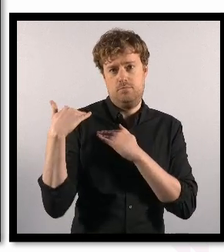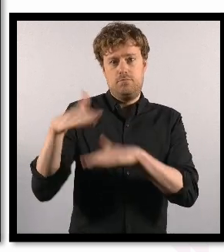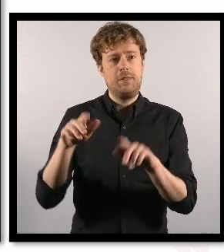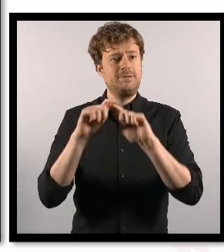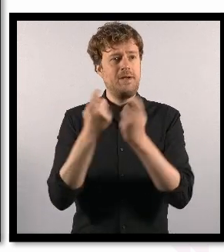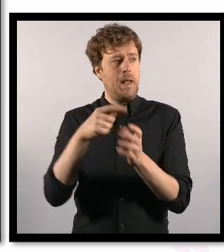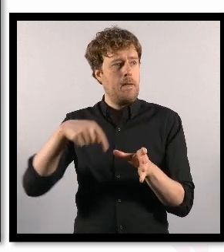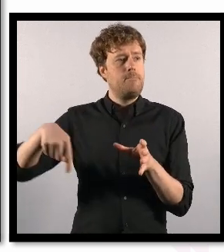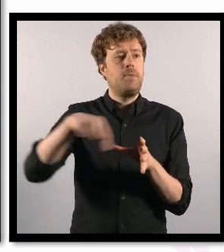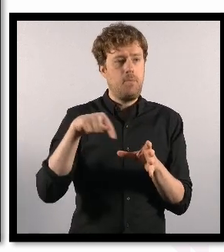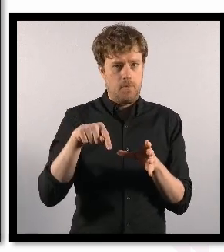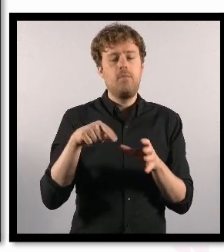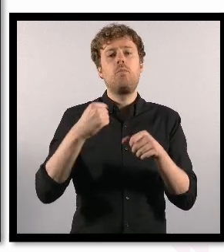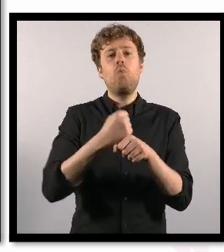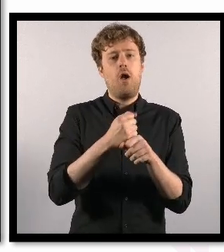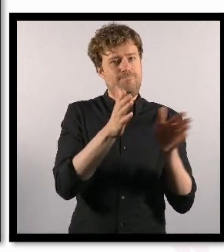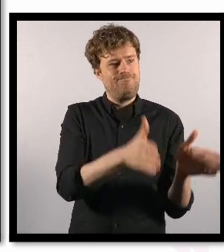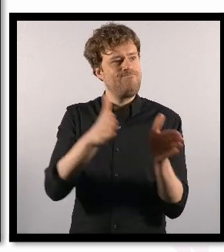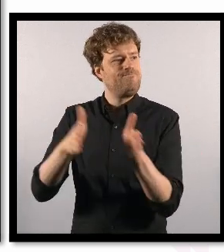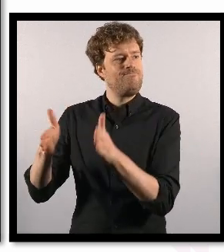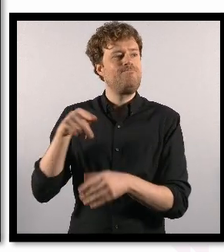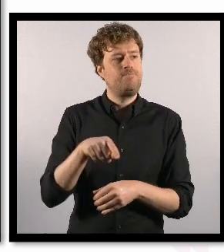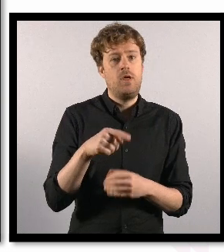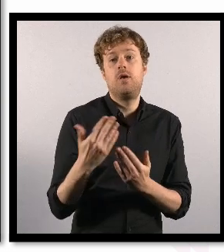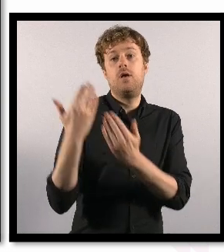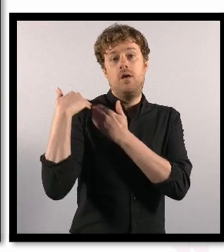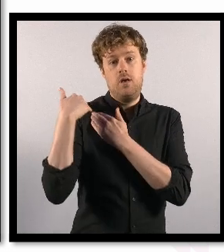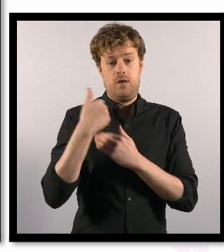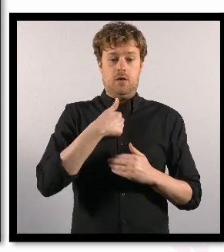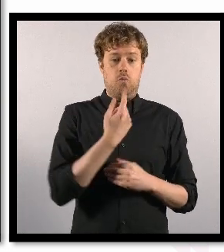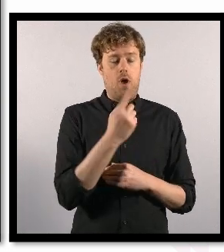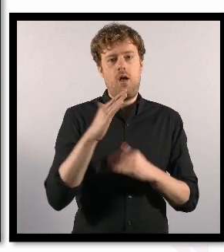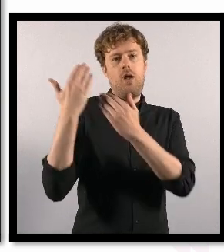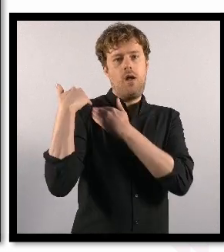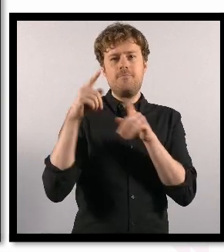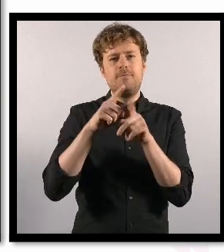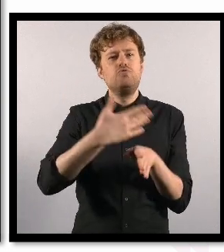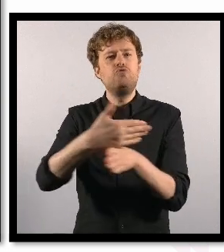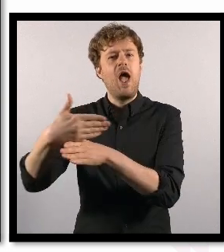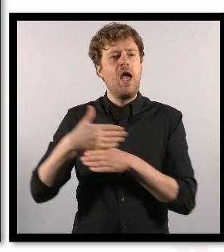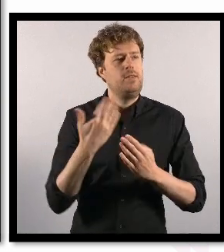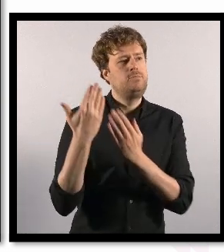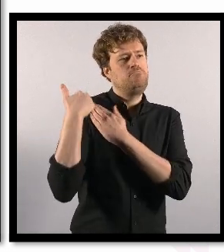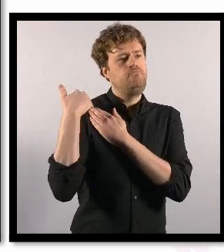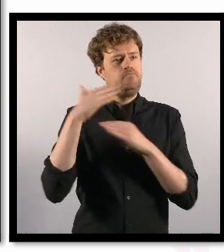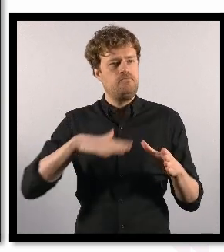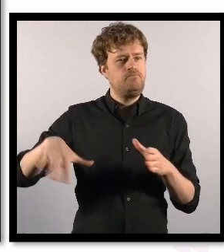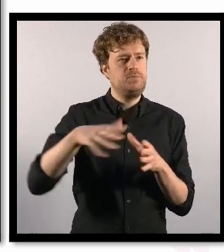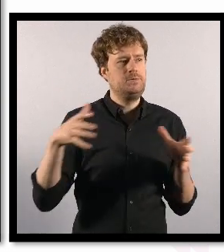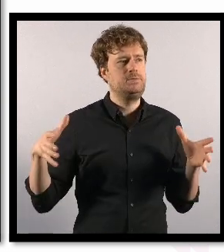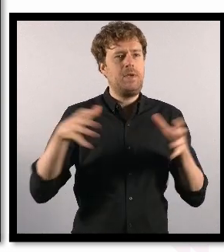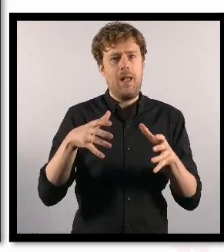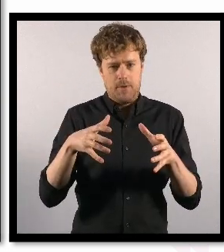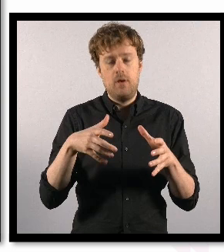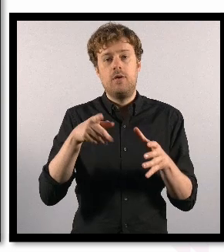by provisioning elastically, based on demand, and only using what they need. The industry trend at the moment is very much